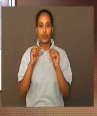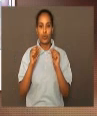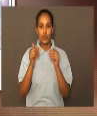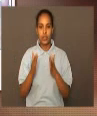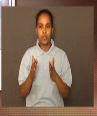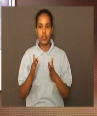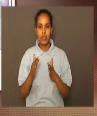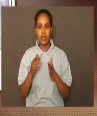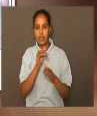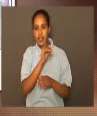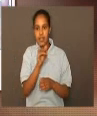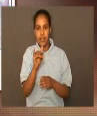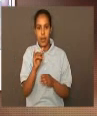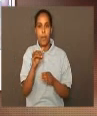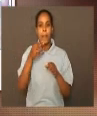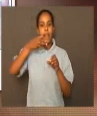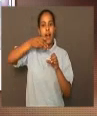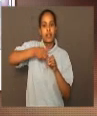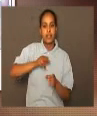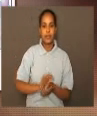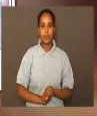solution of the same gas.